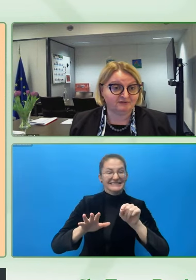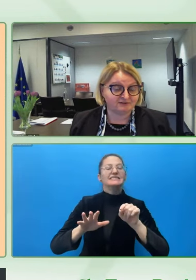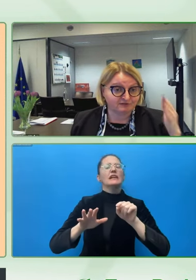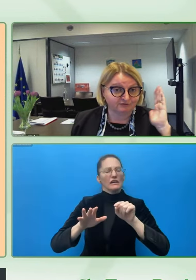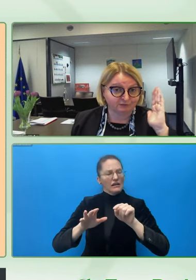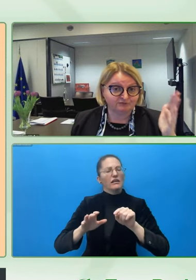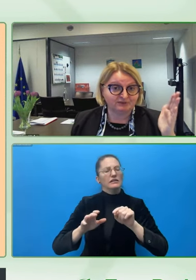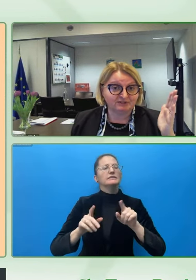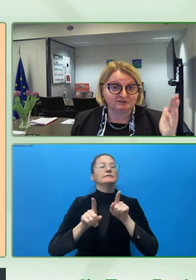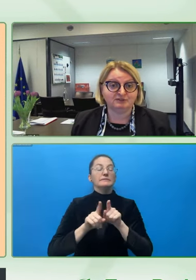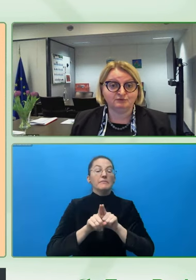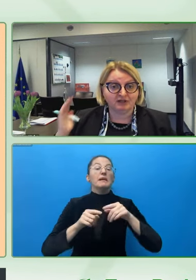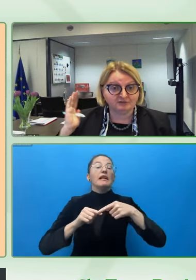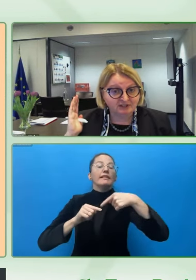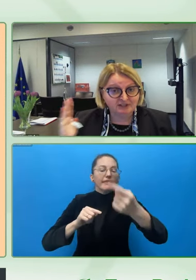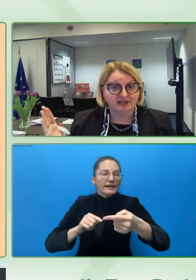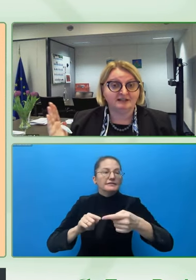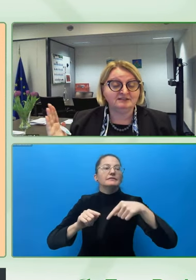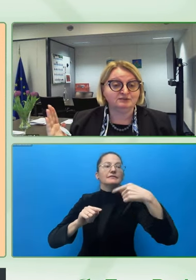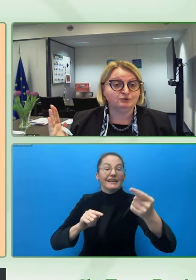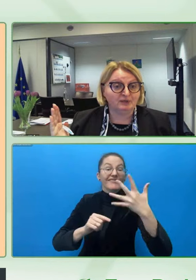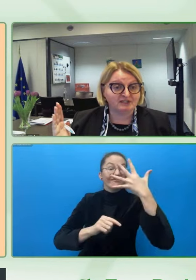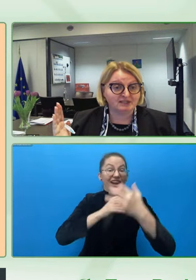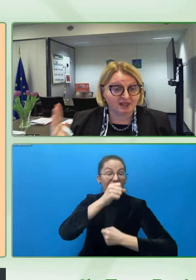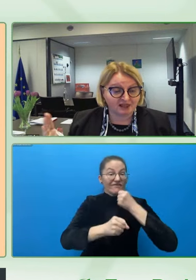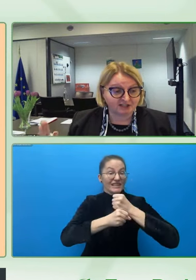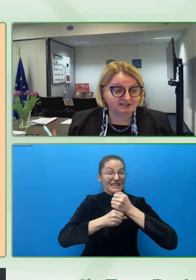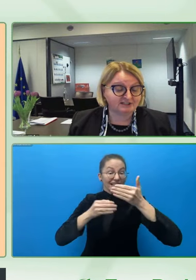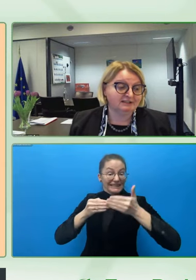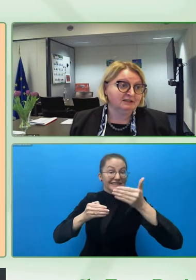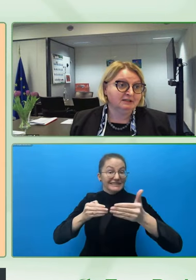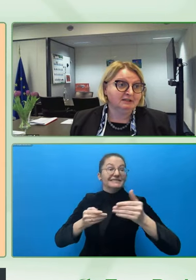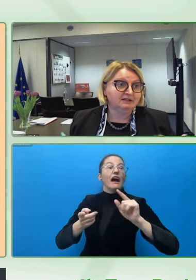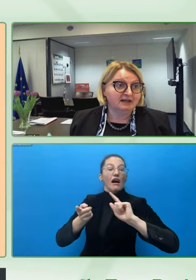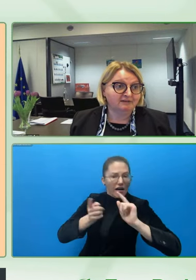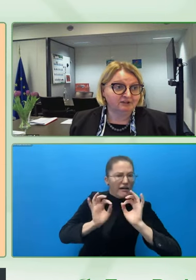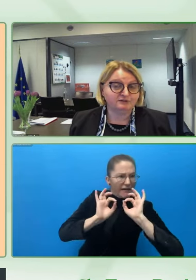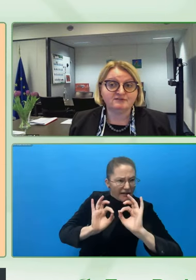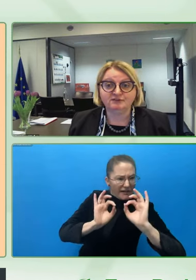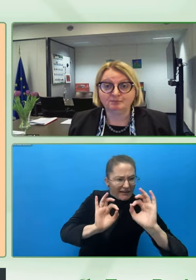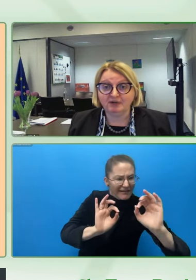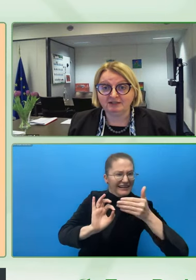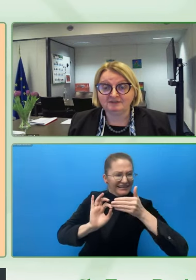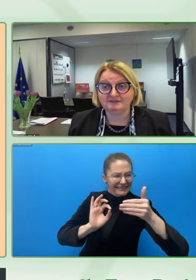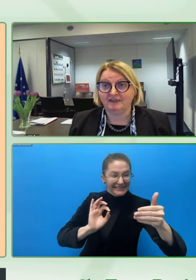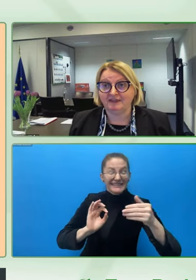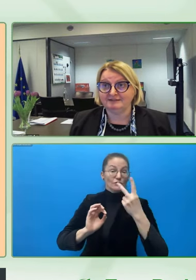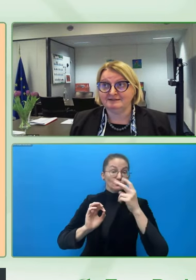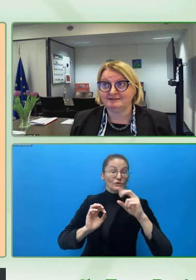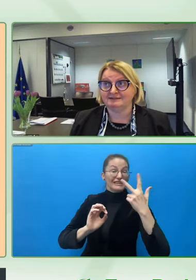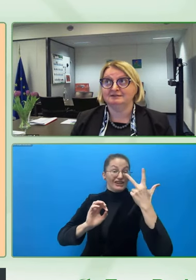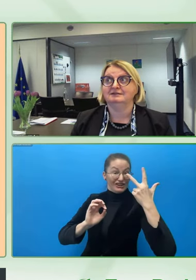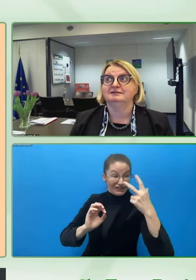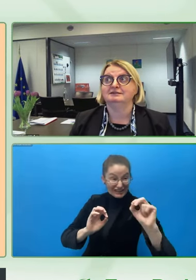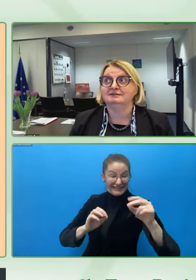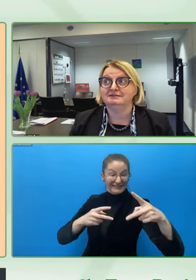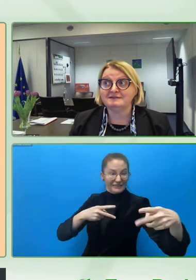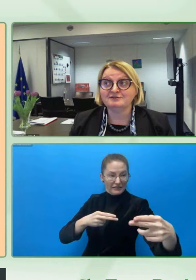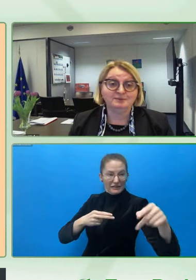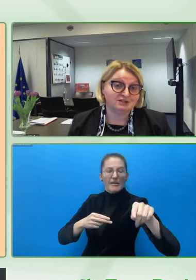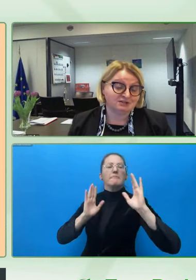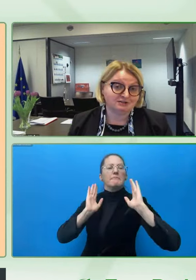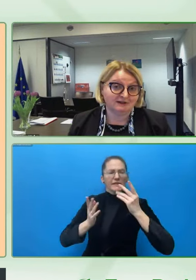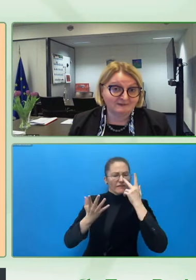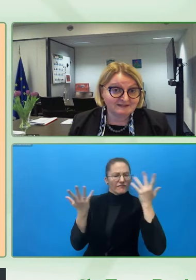next 5 years, so from 2025 until 2030, having also in mind that